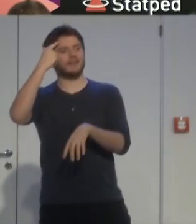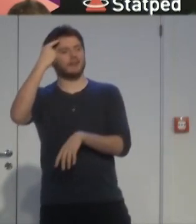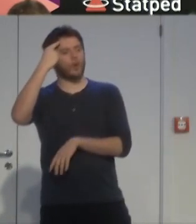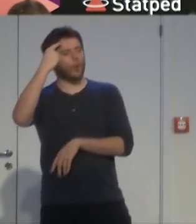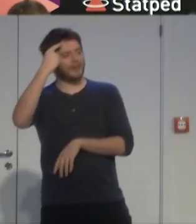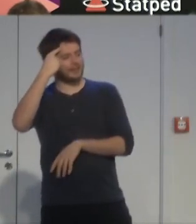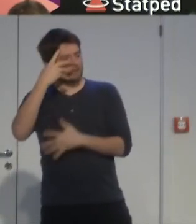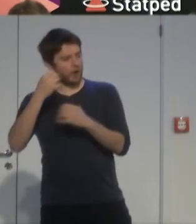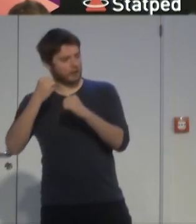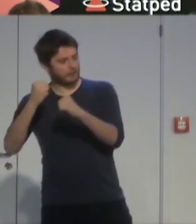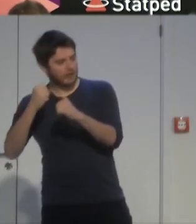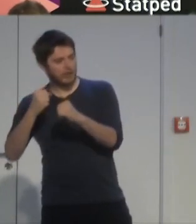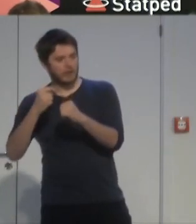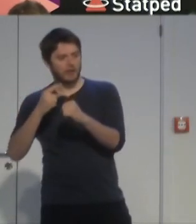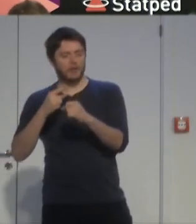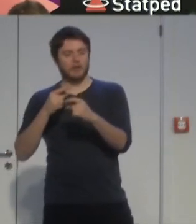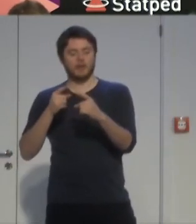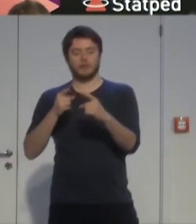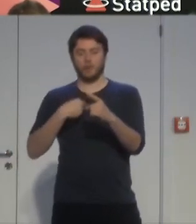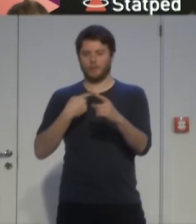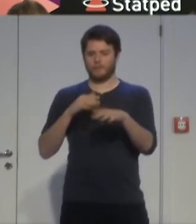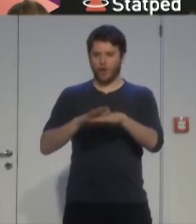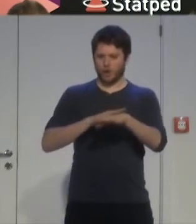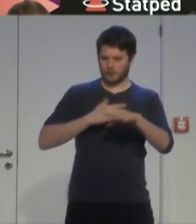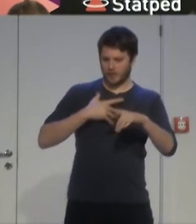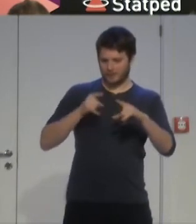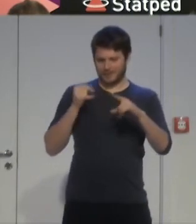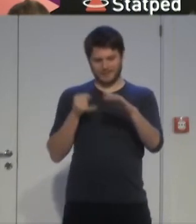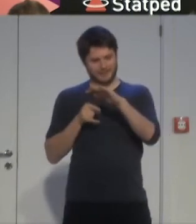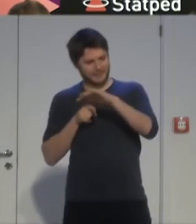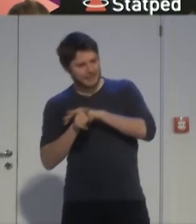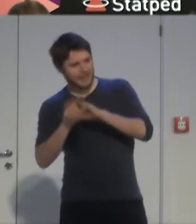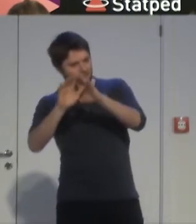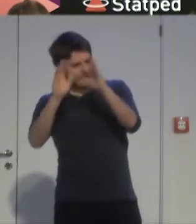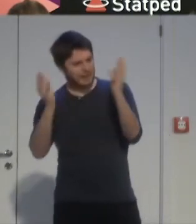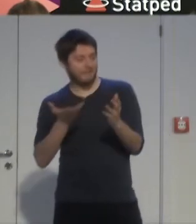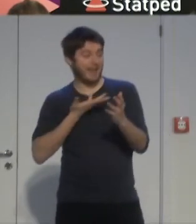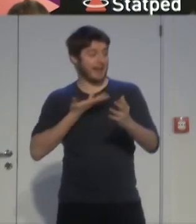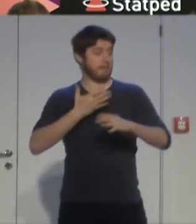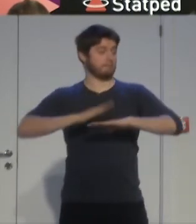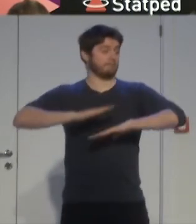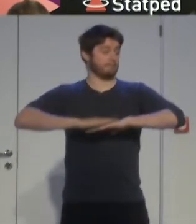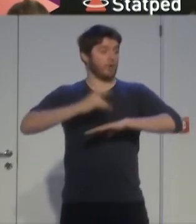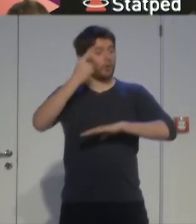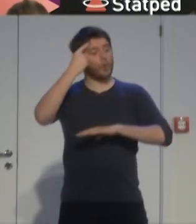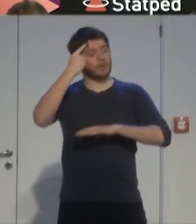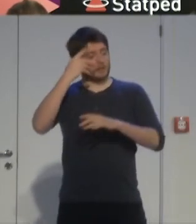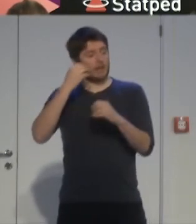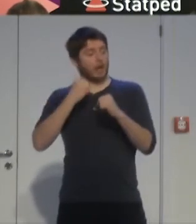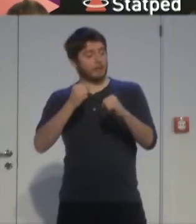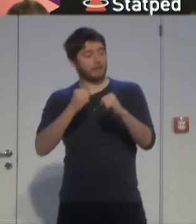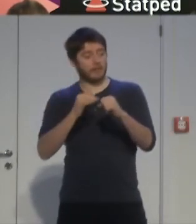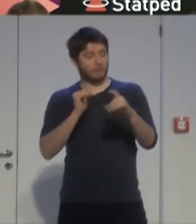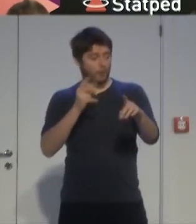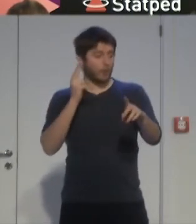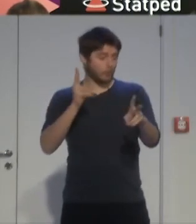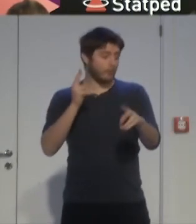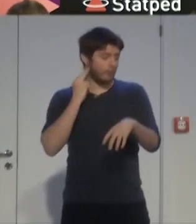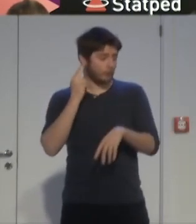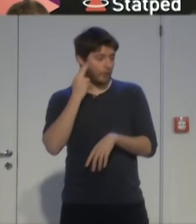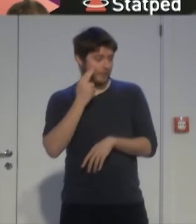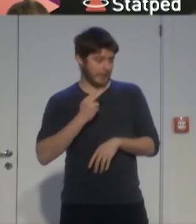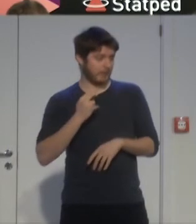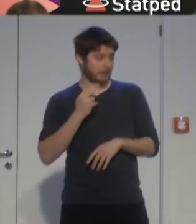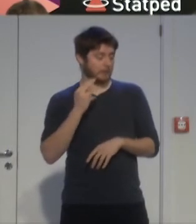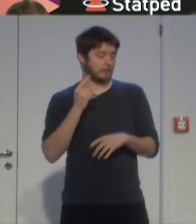of impressions of being in the world is a very basic cognitive activity in the congenitally deafblind. And we